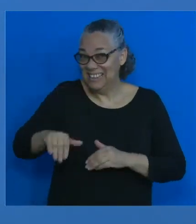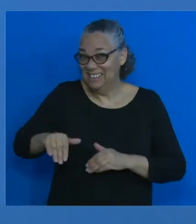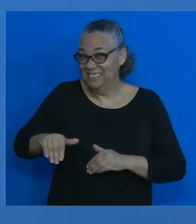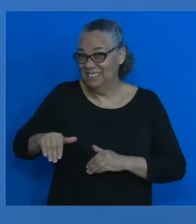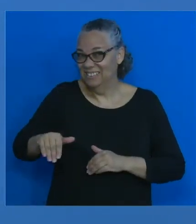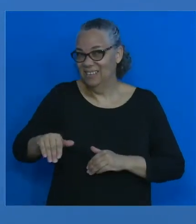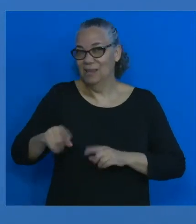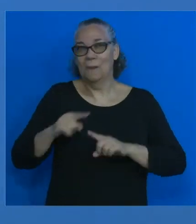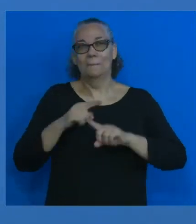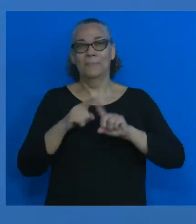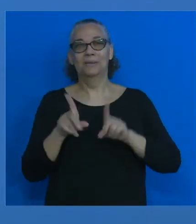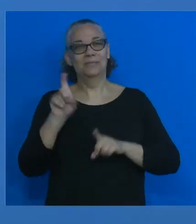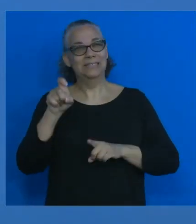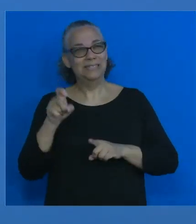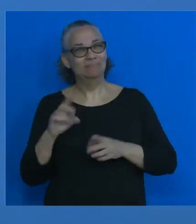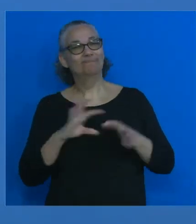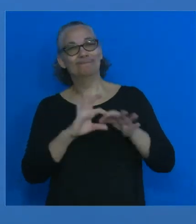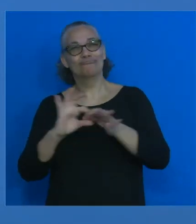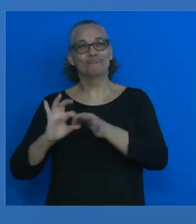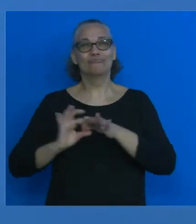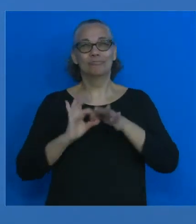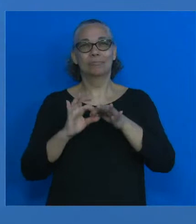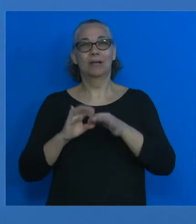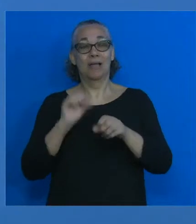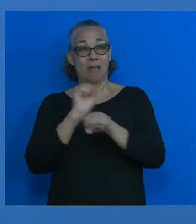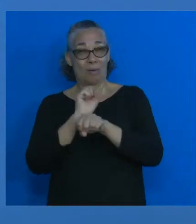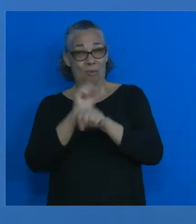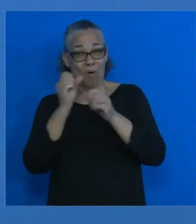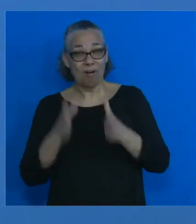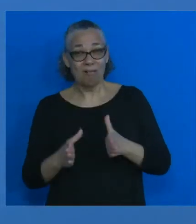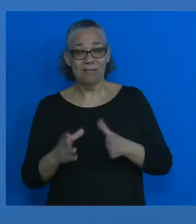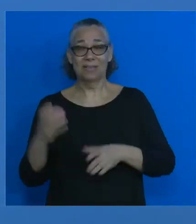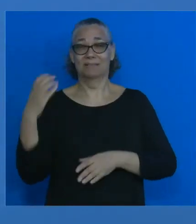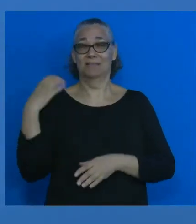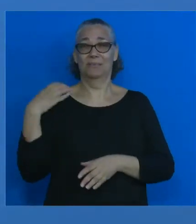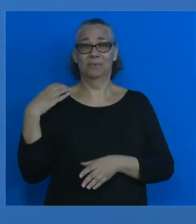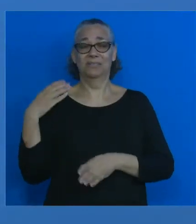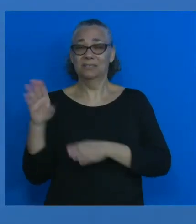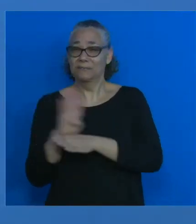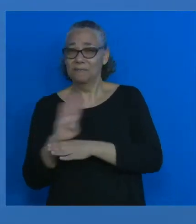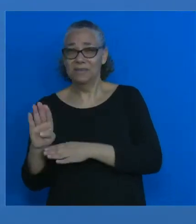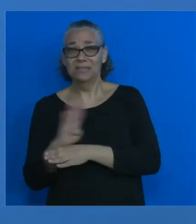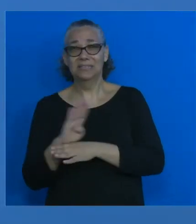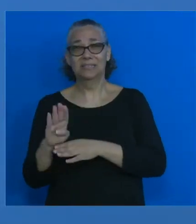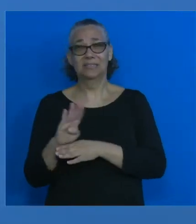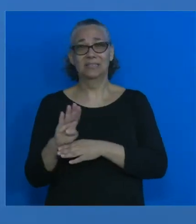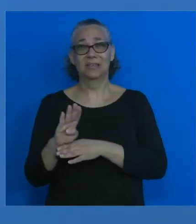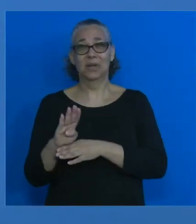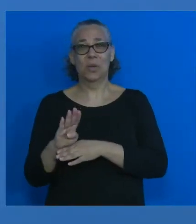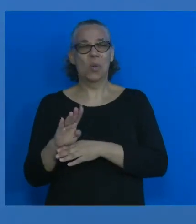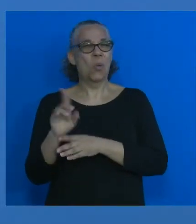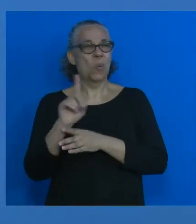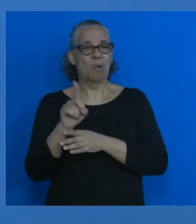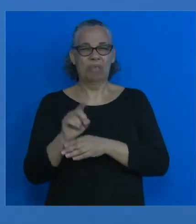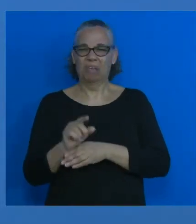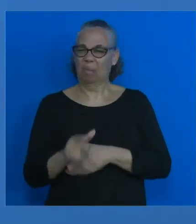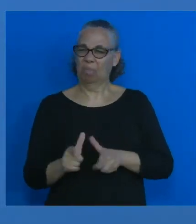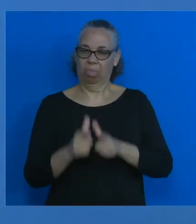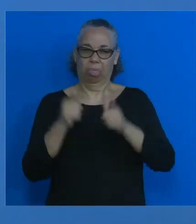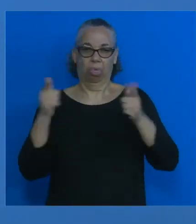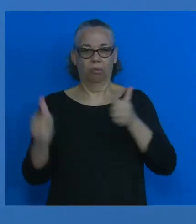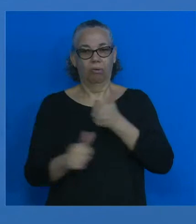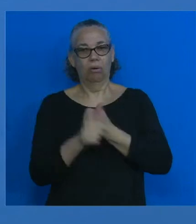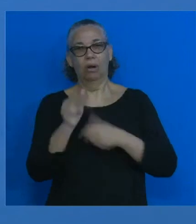we need the cooperation of workers and owners of establishments where there is the biggest risk of